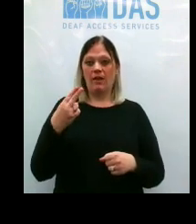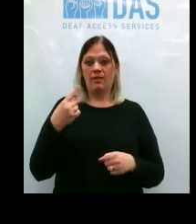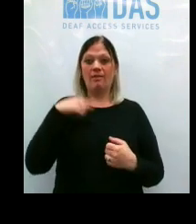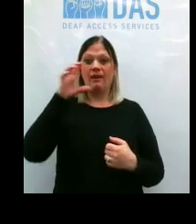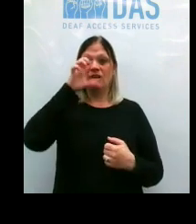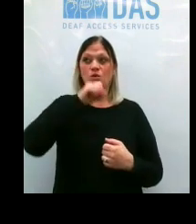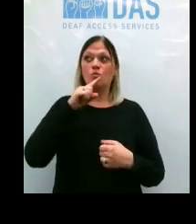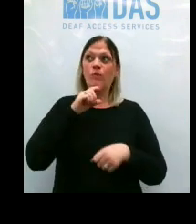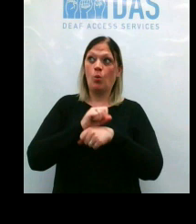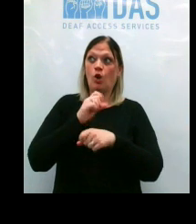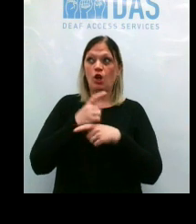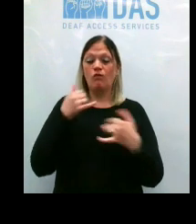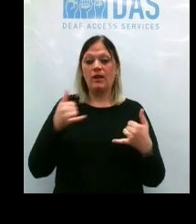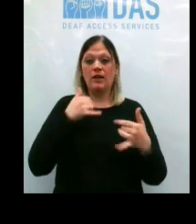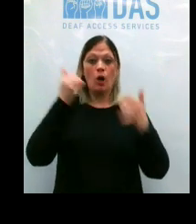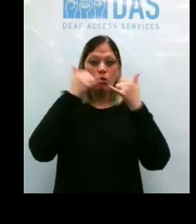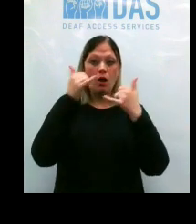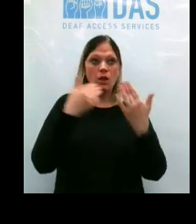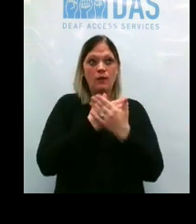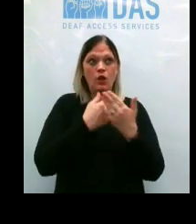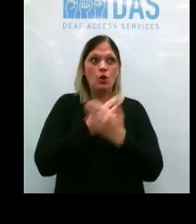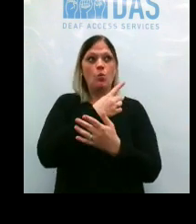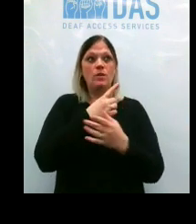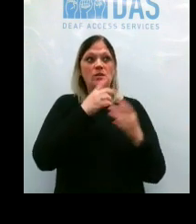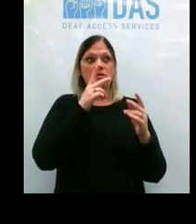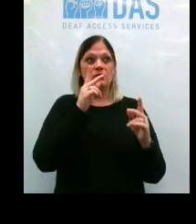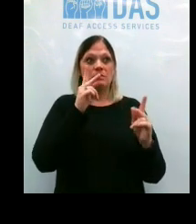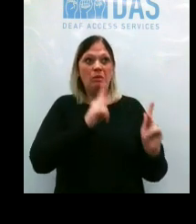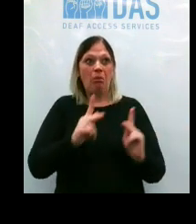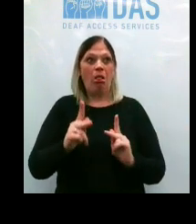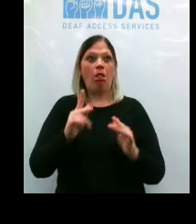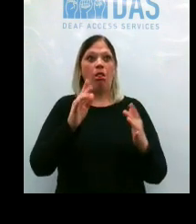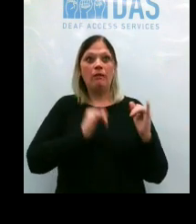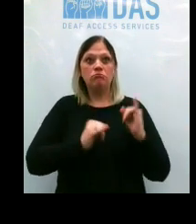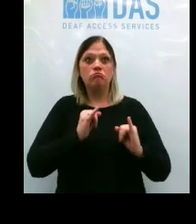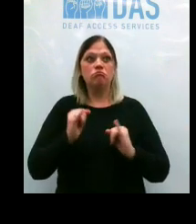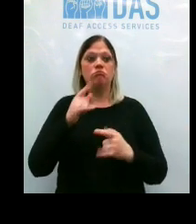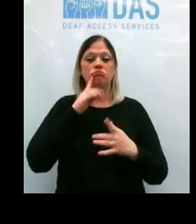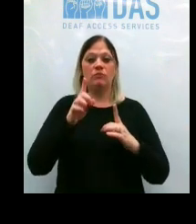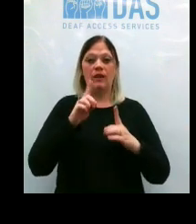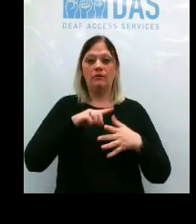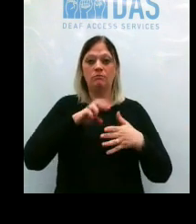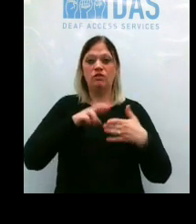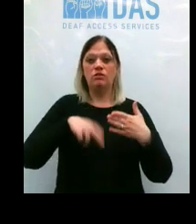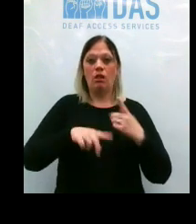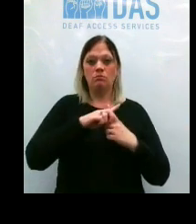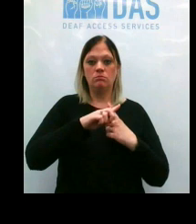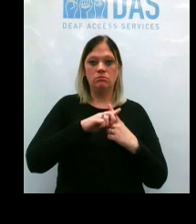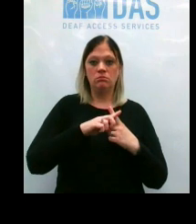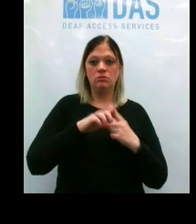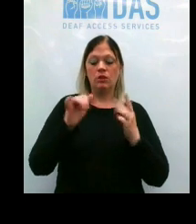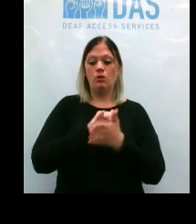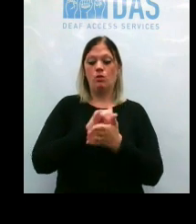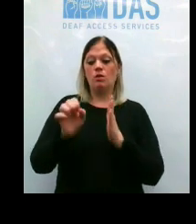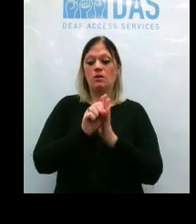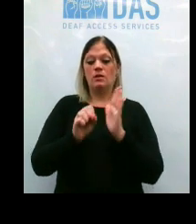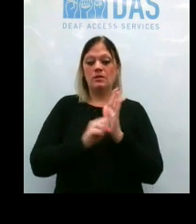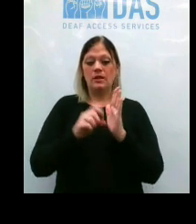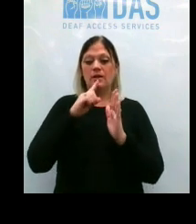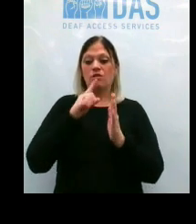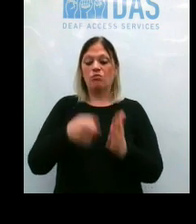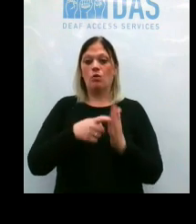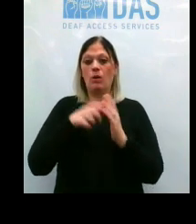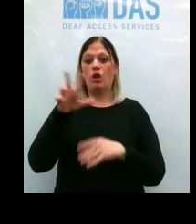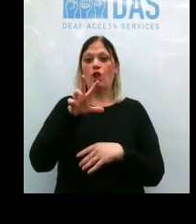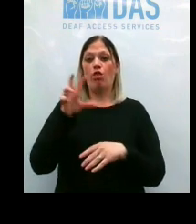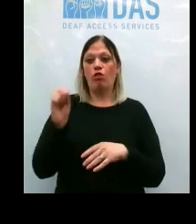probably working right now calling the newest individuals who tested positive in the most recent tests. New York State is requiring 30 contact tracers